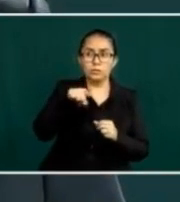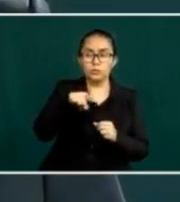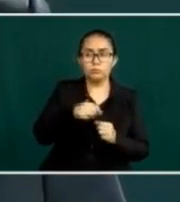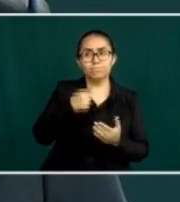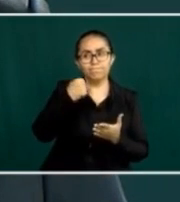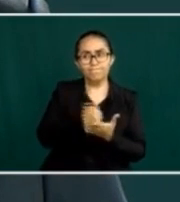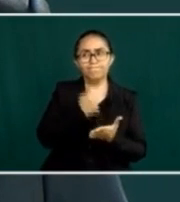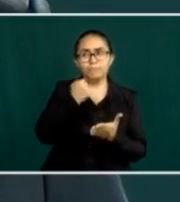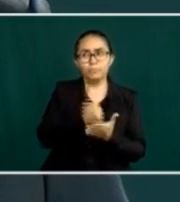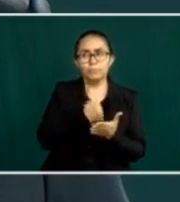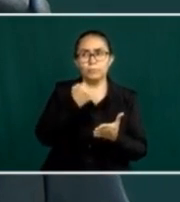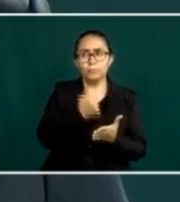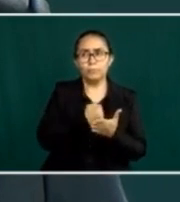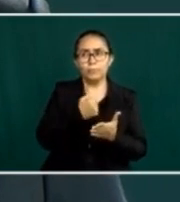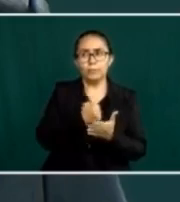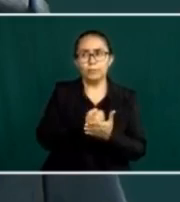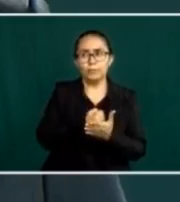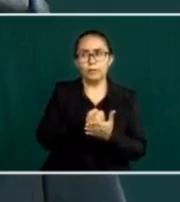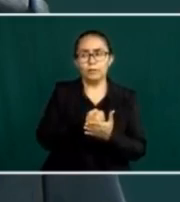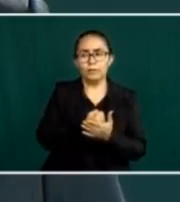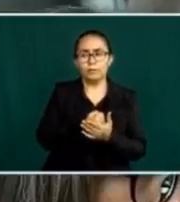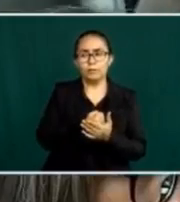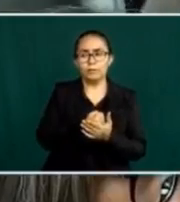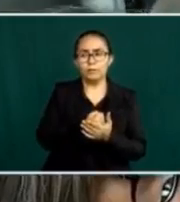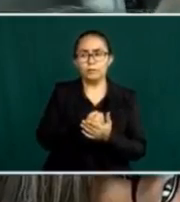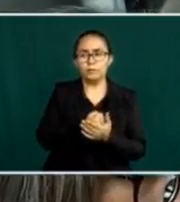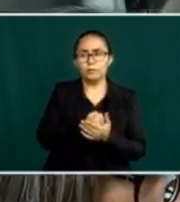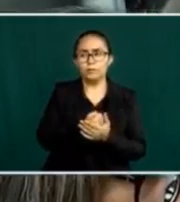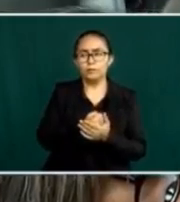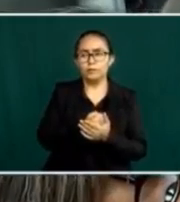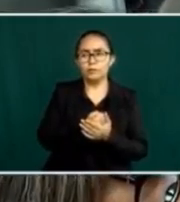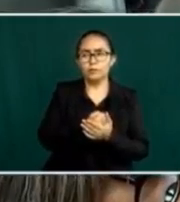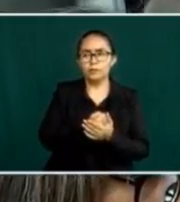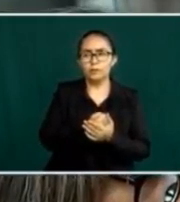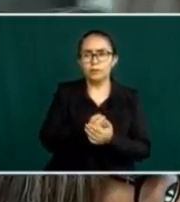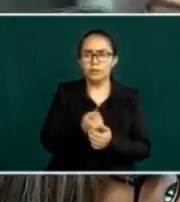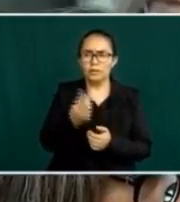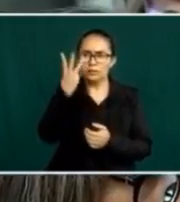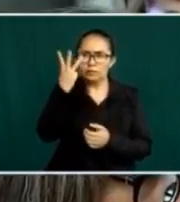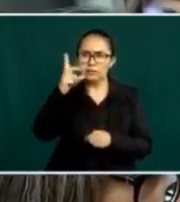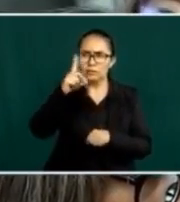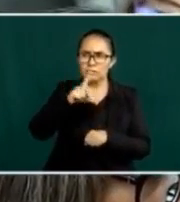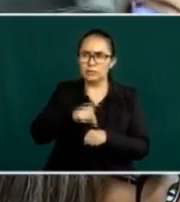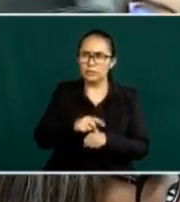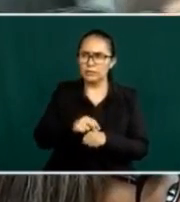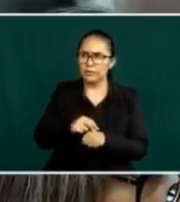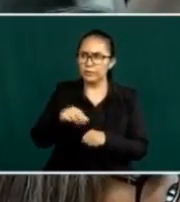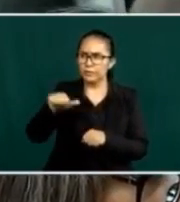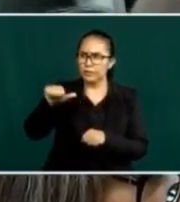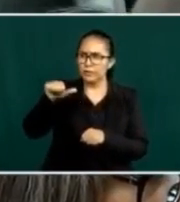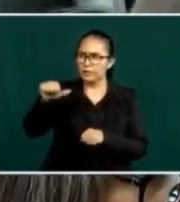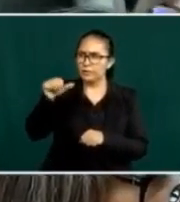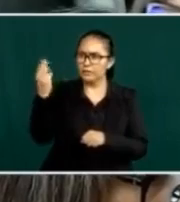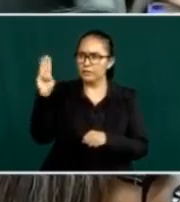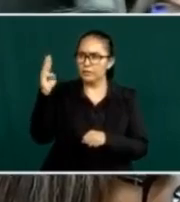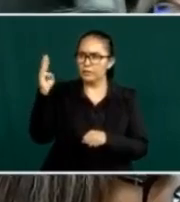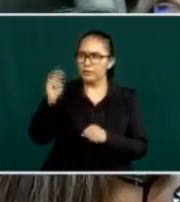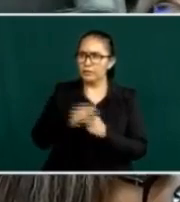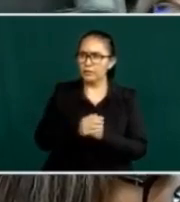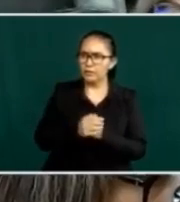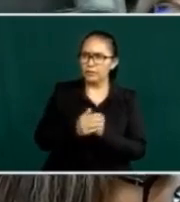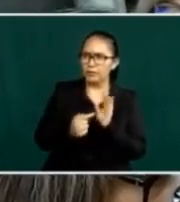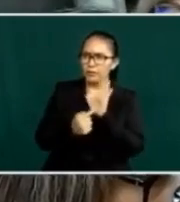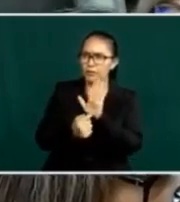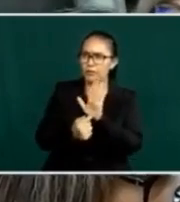him if he insisted and if he kept trying to look for you. Within 3 days, on the 17th of